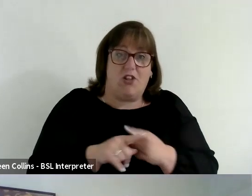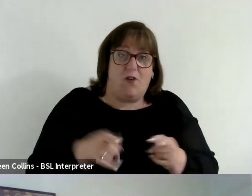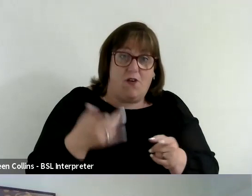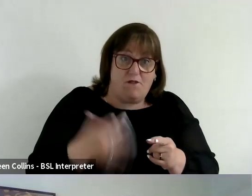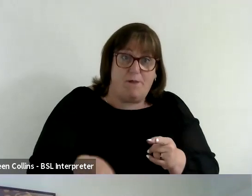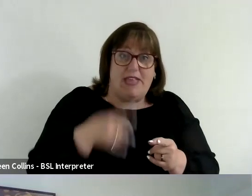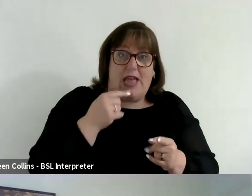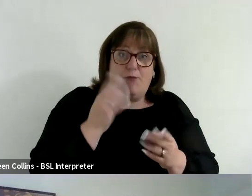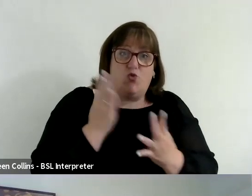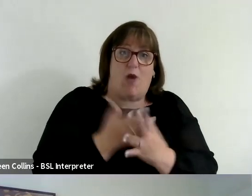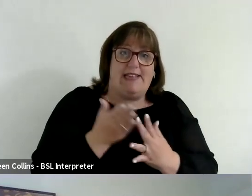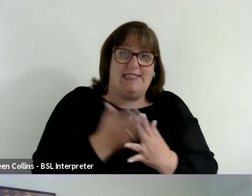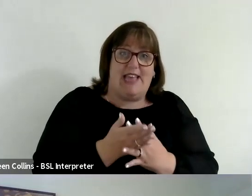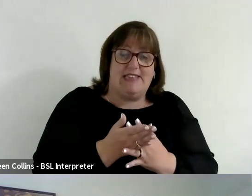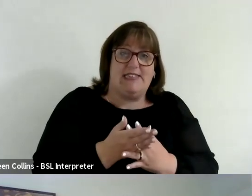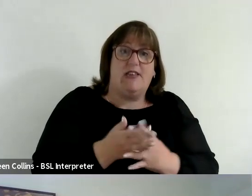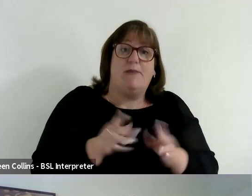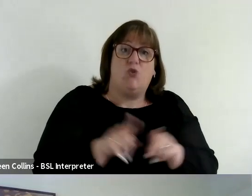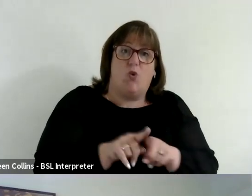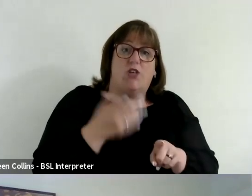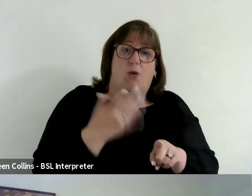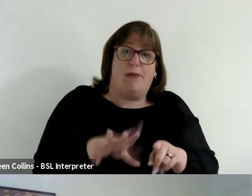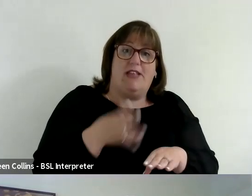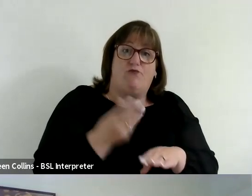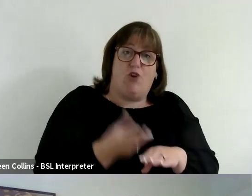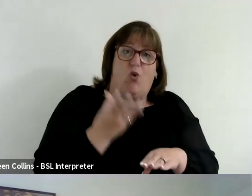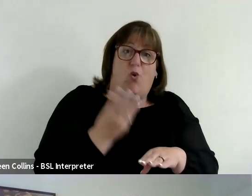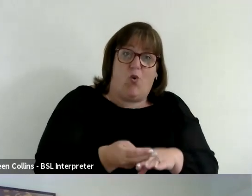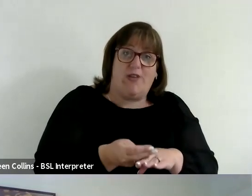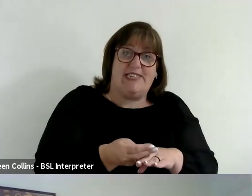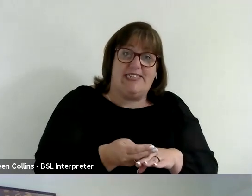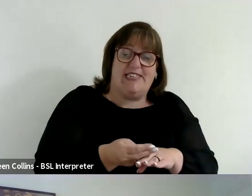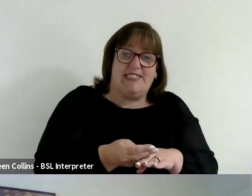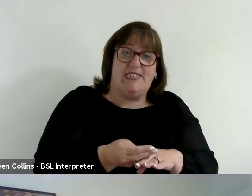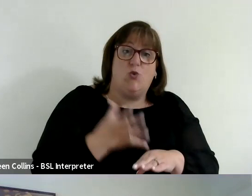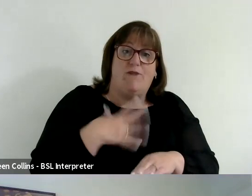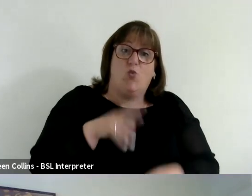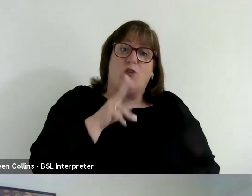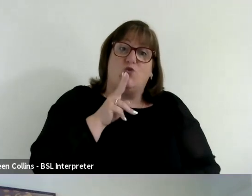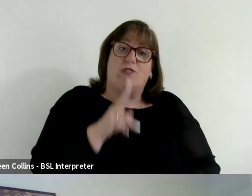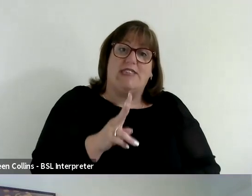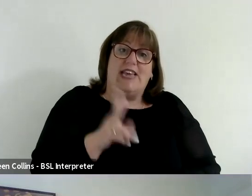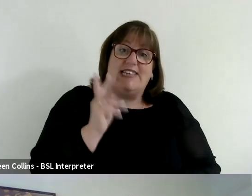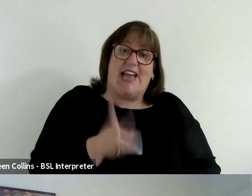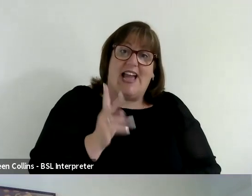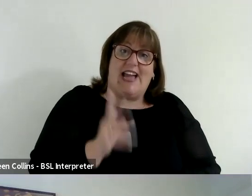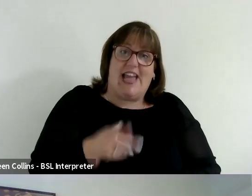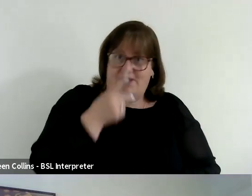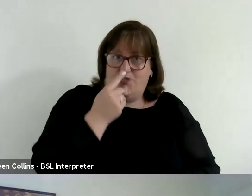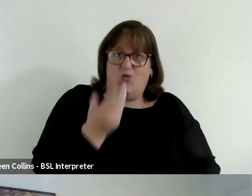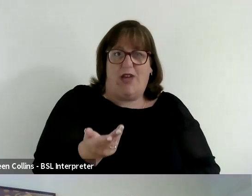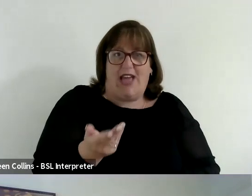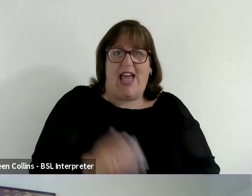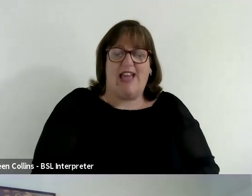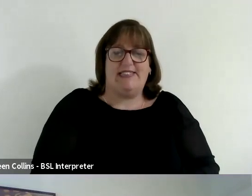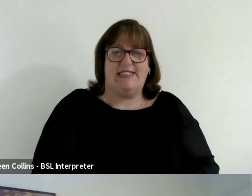also been recorded, so it will be available on the Hive if you want to, see it again, and all of that kind of stuff. We've just